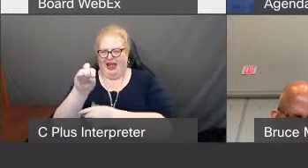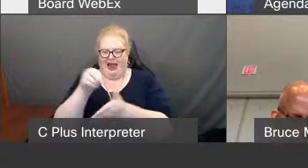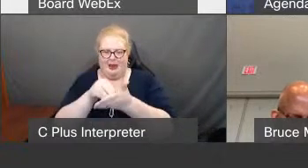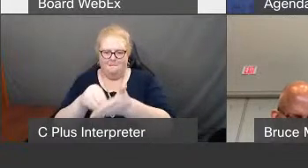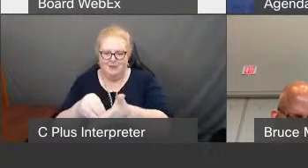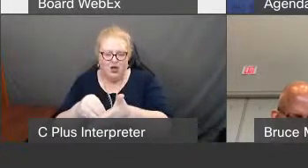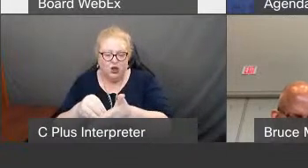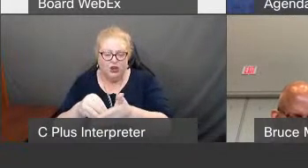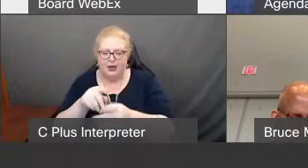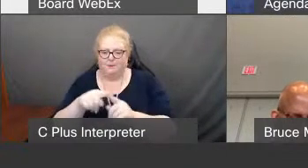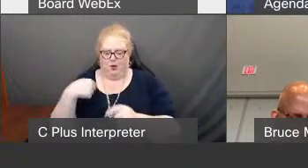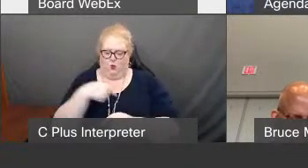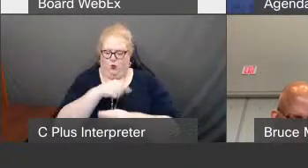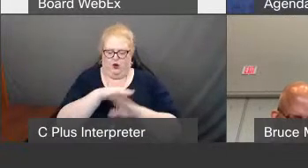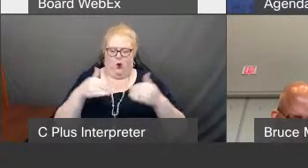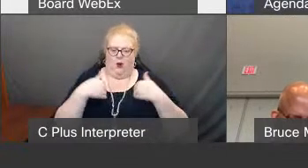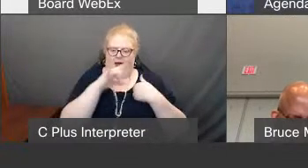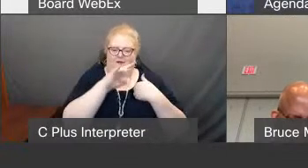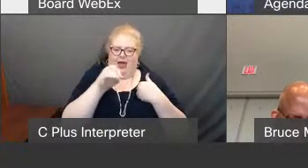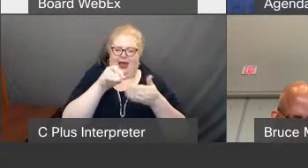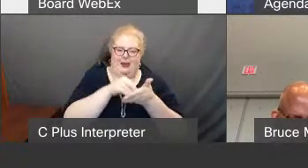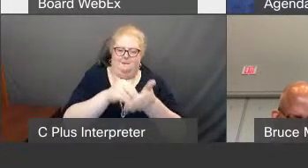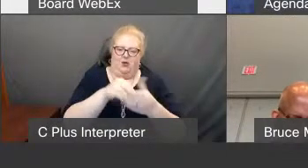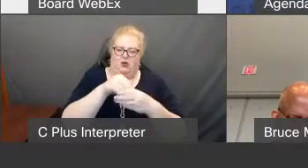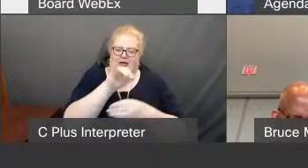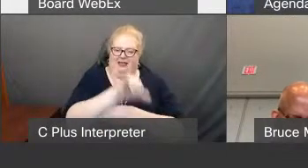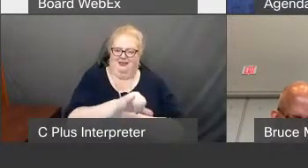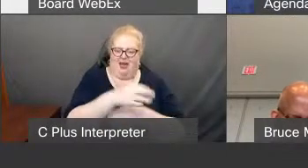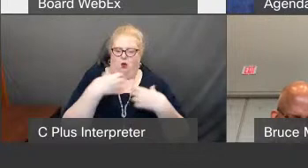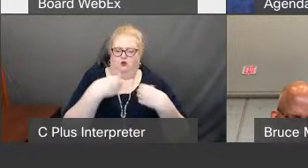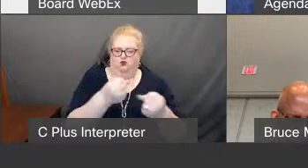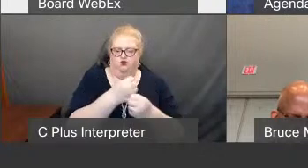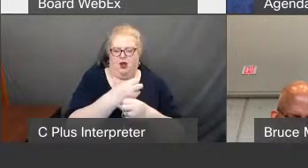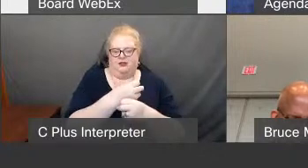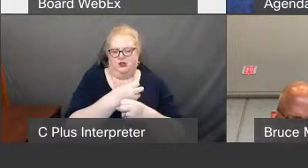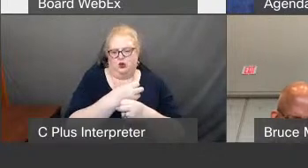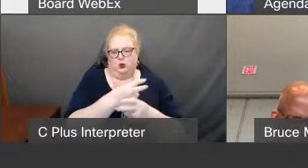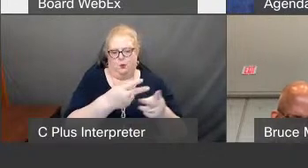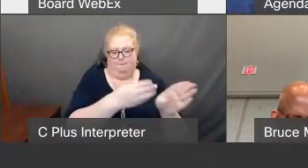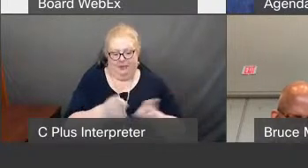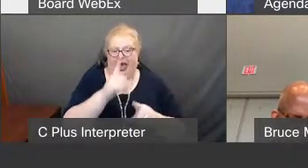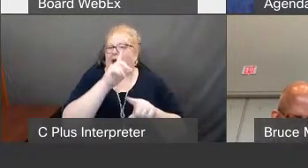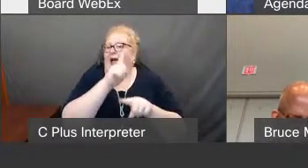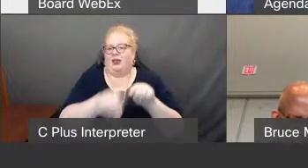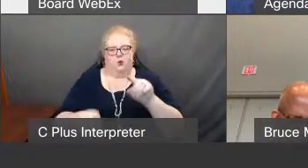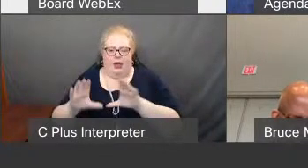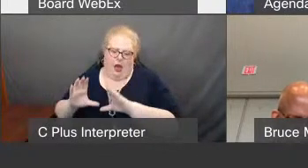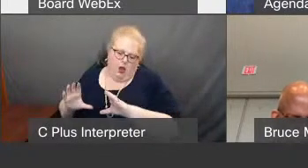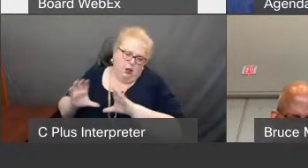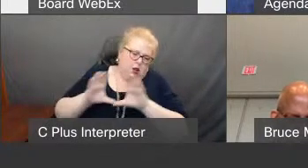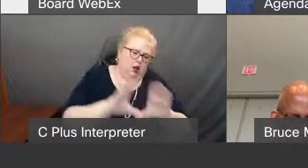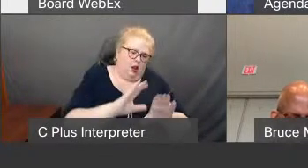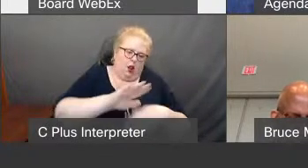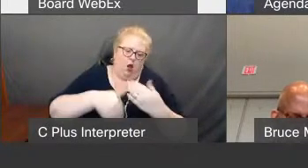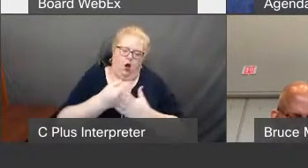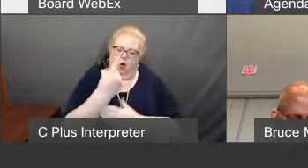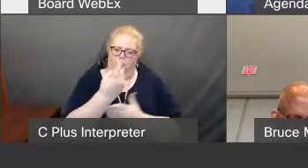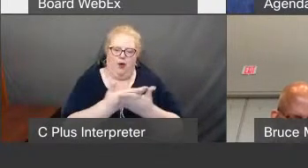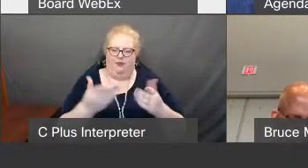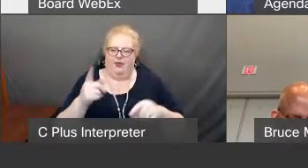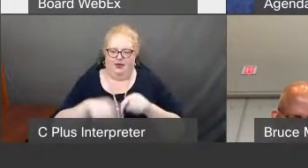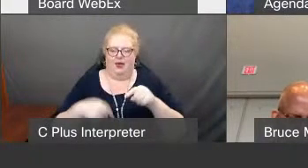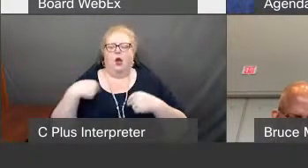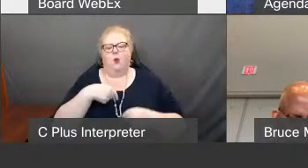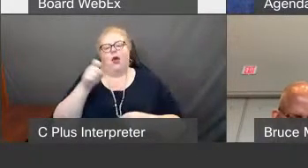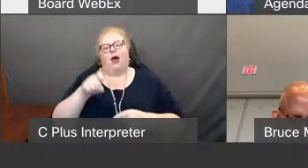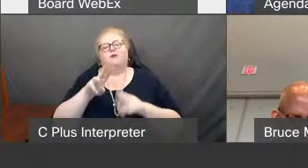the American Rescue Plan, and we can't contribute all to one thing. And so we got to be very